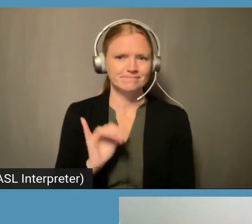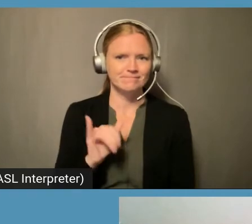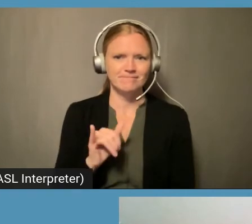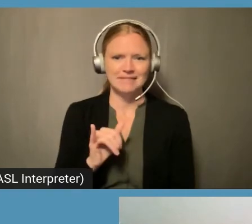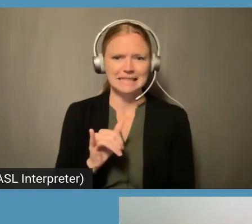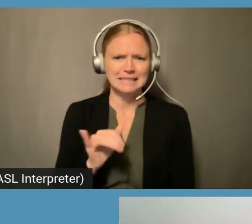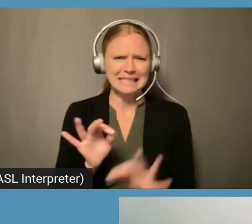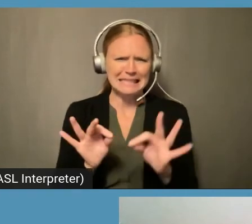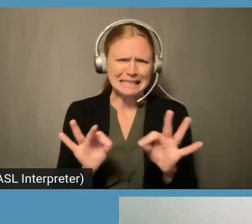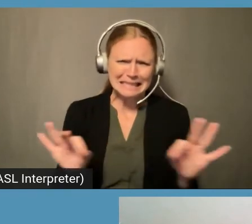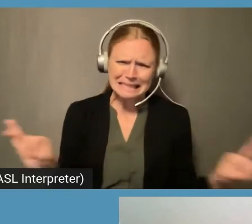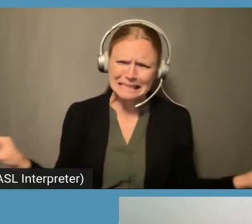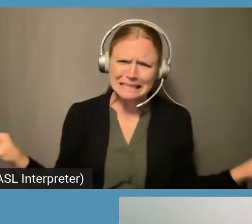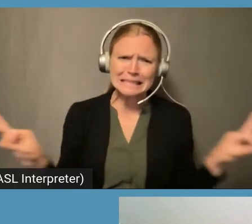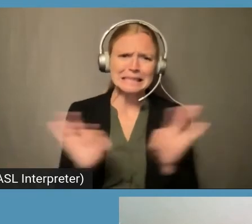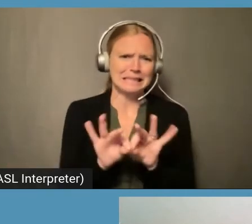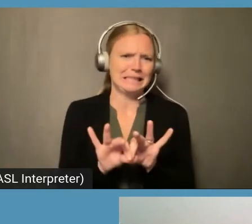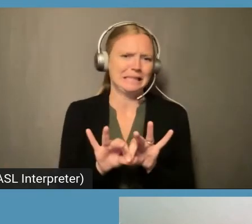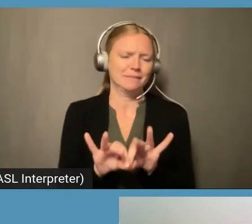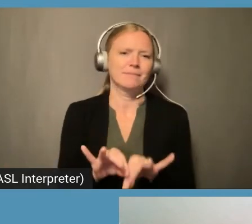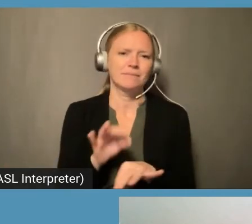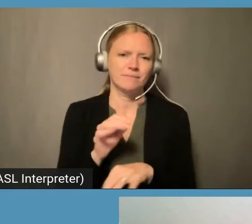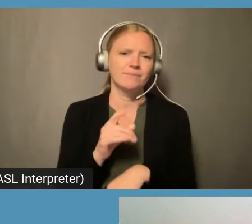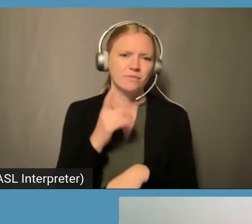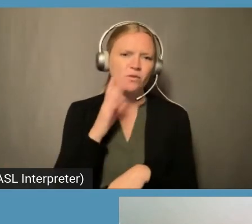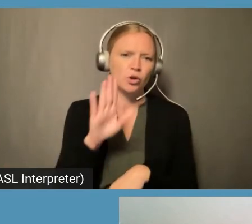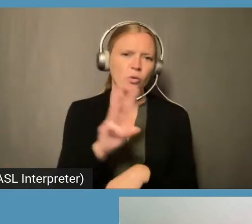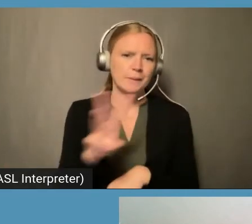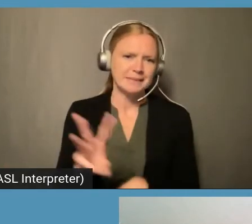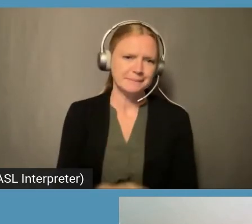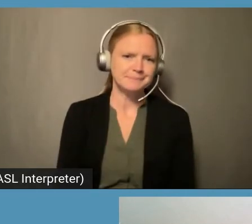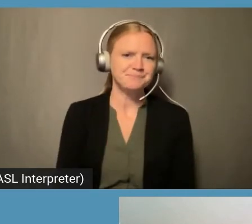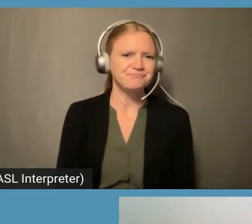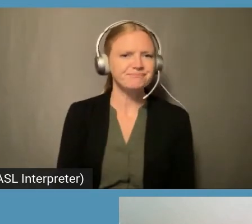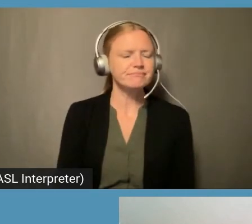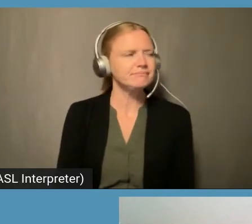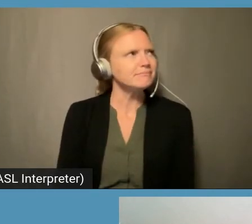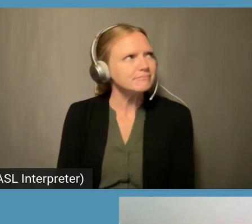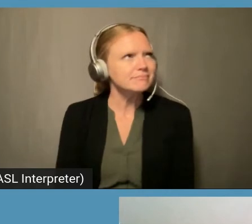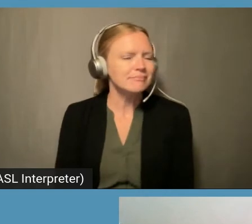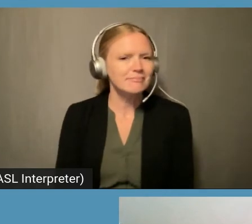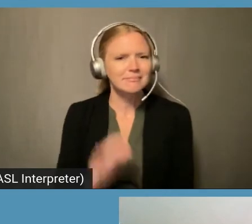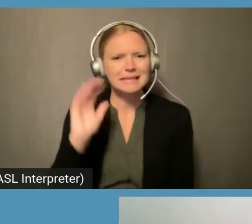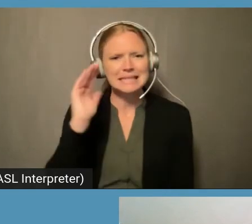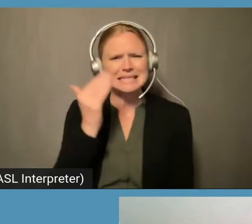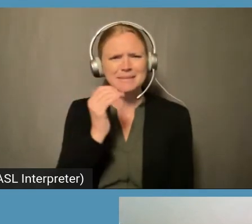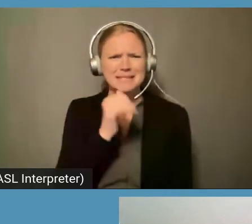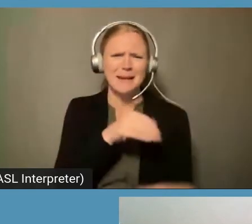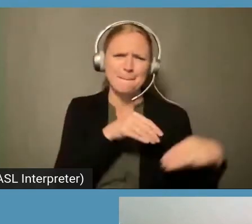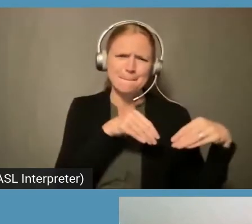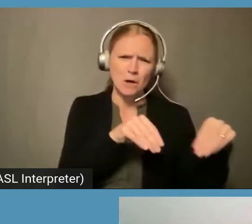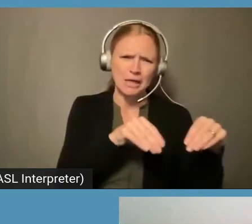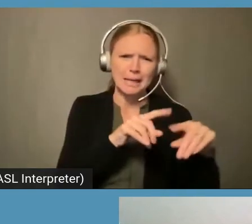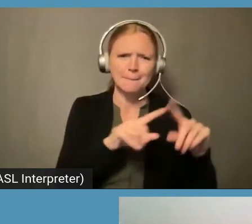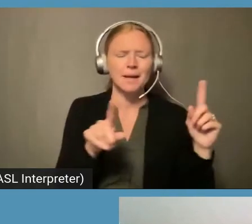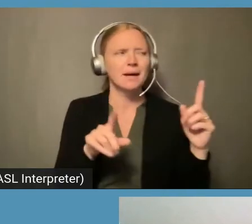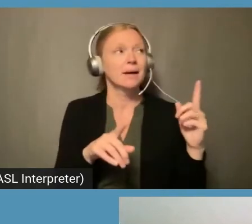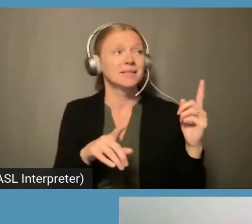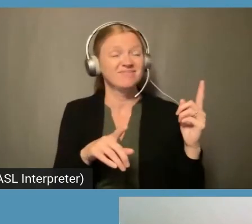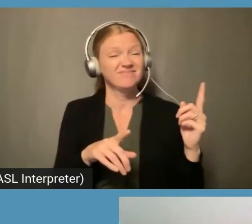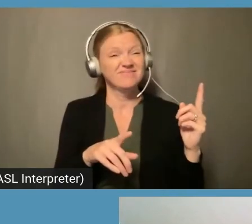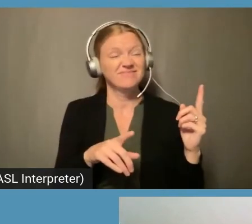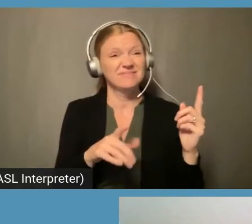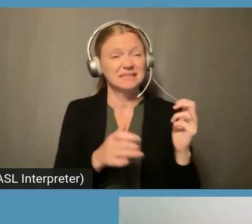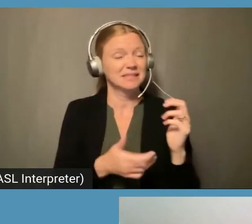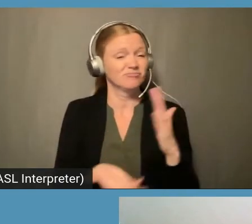visit information on your website. So I know it seems like not exactly marketing, but I think it's the